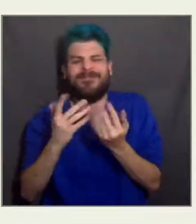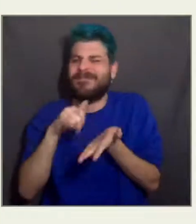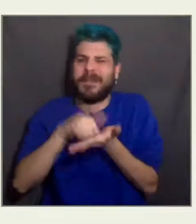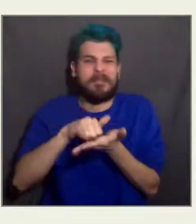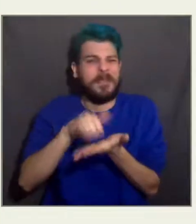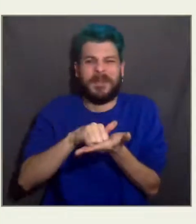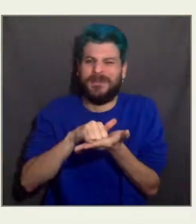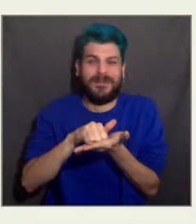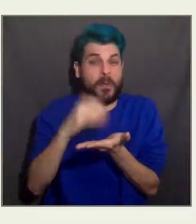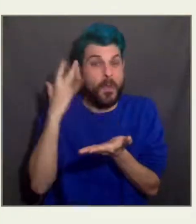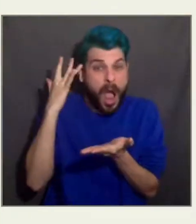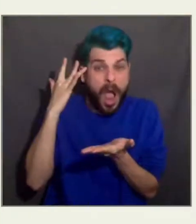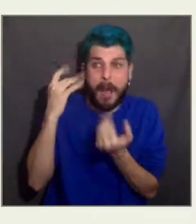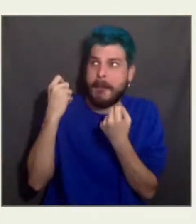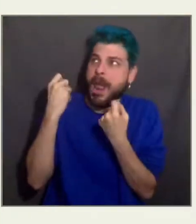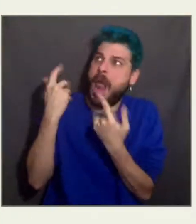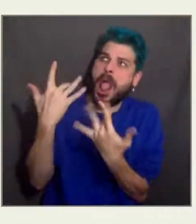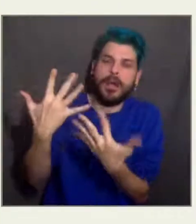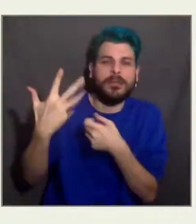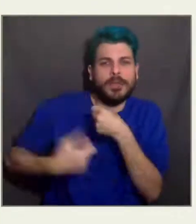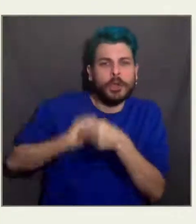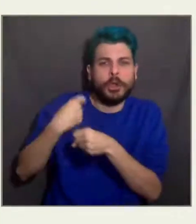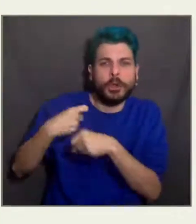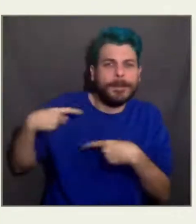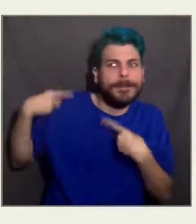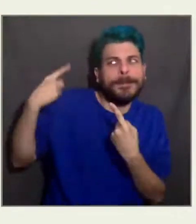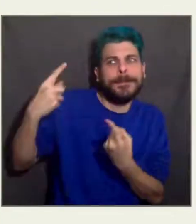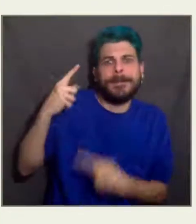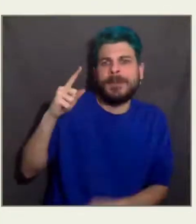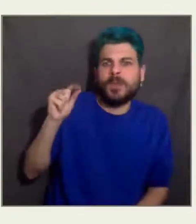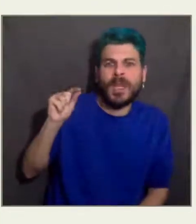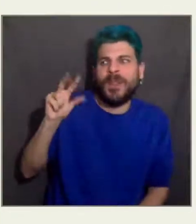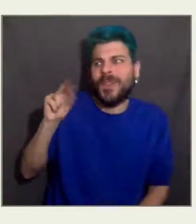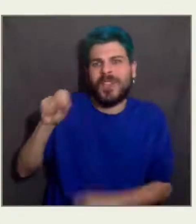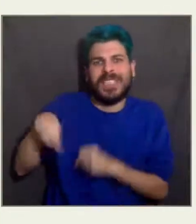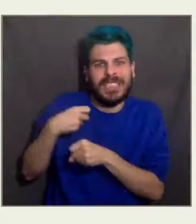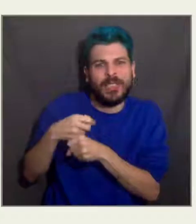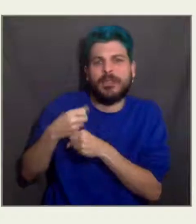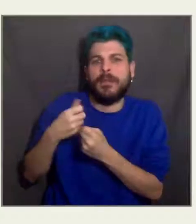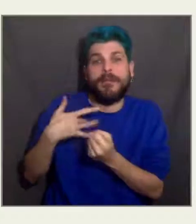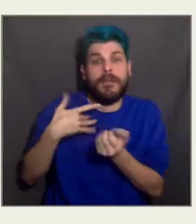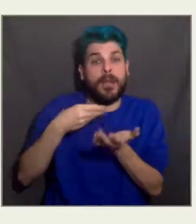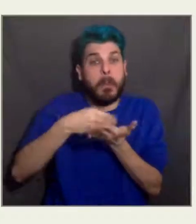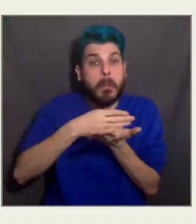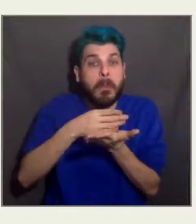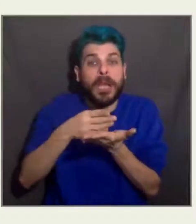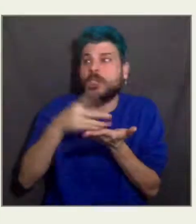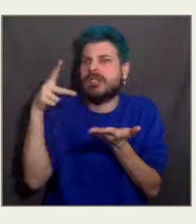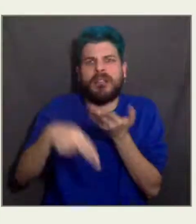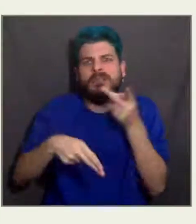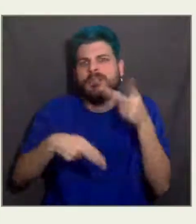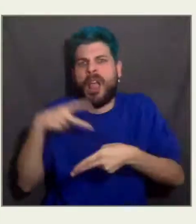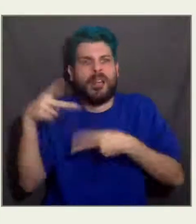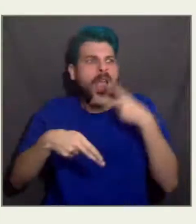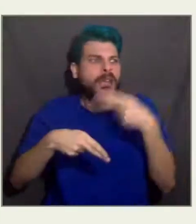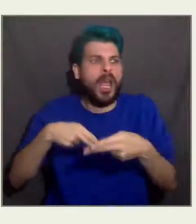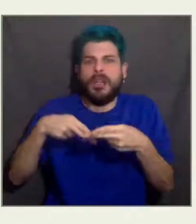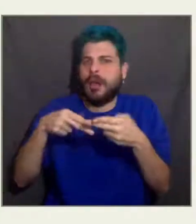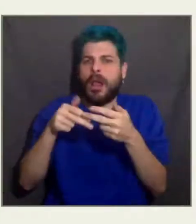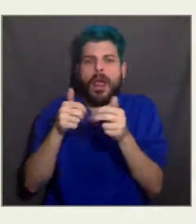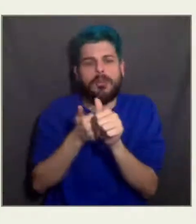decades of cuts to housing and critical services by the federal government. We are living the Reagan